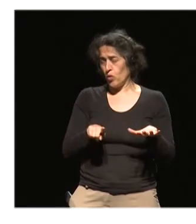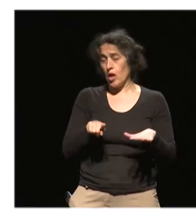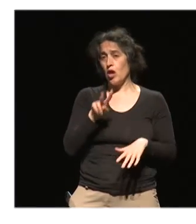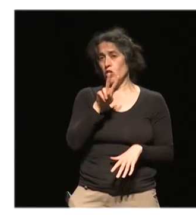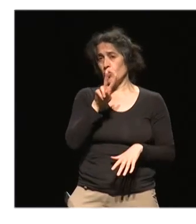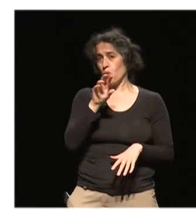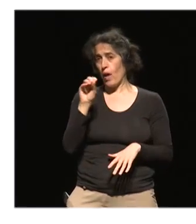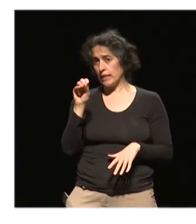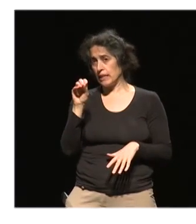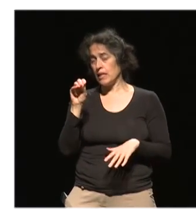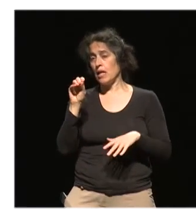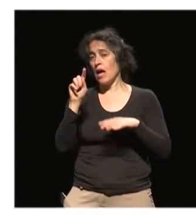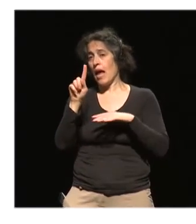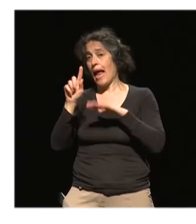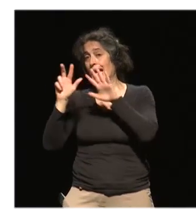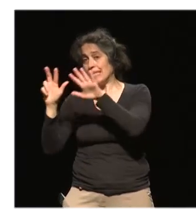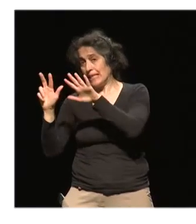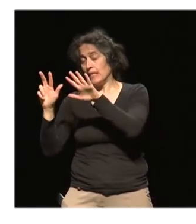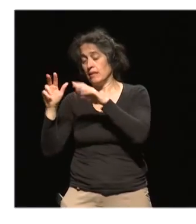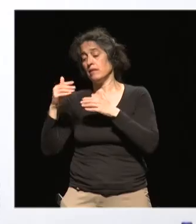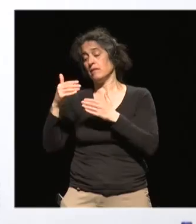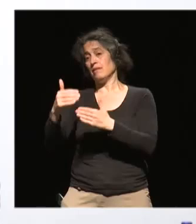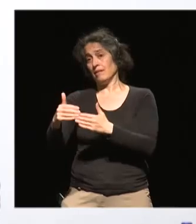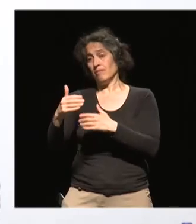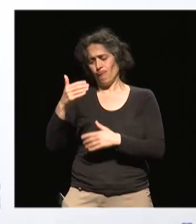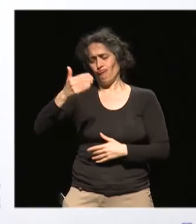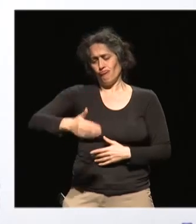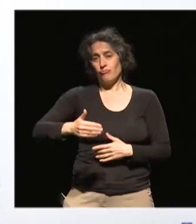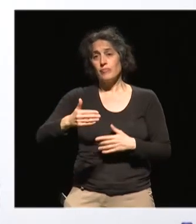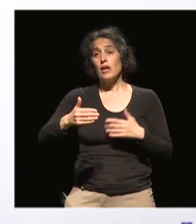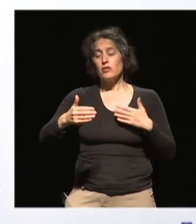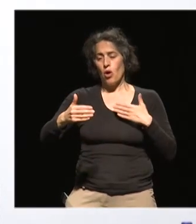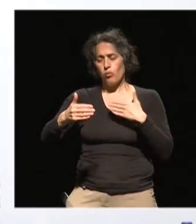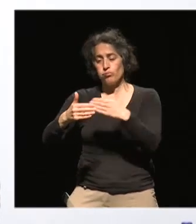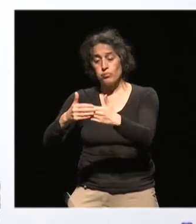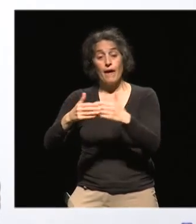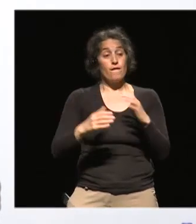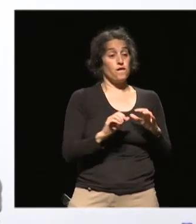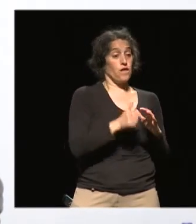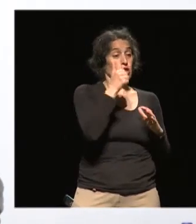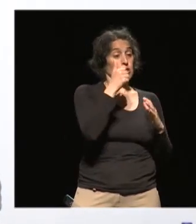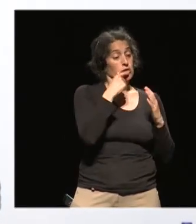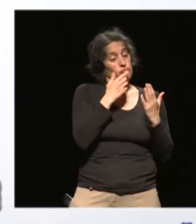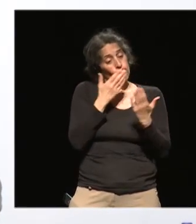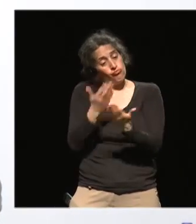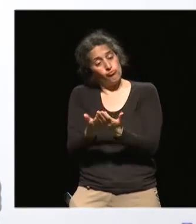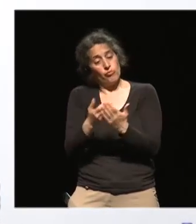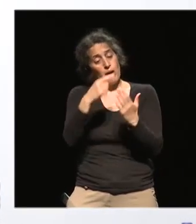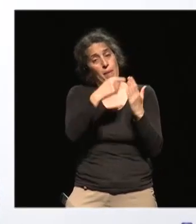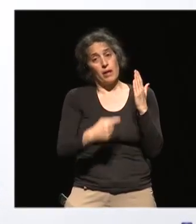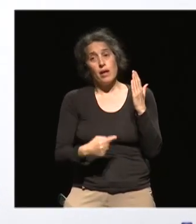2018 has a lot of integration of the recommendations from the National Climate Change Action Plan. That's what we have done as a